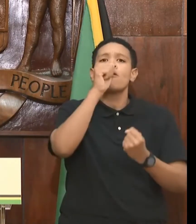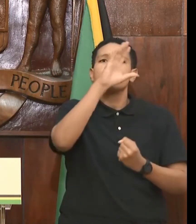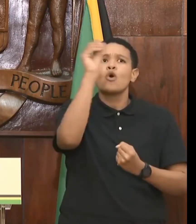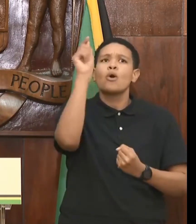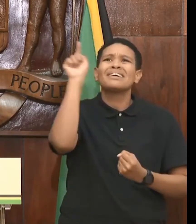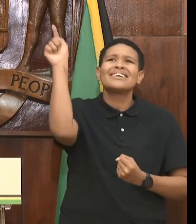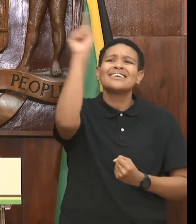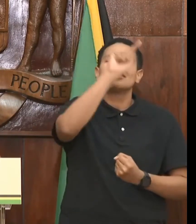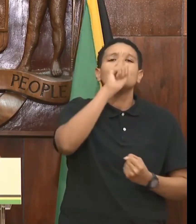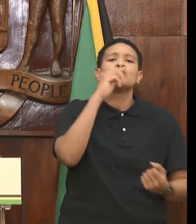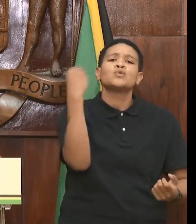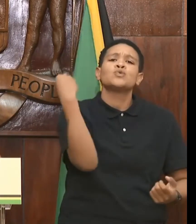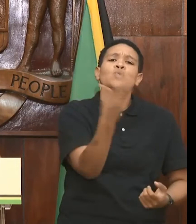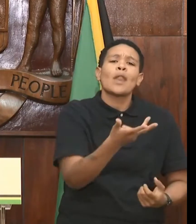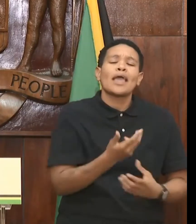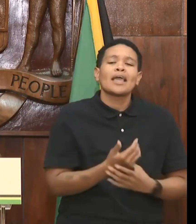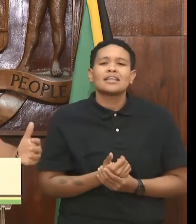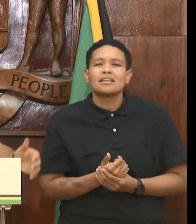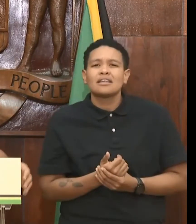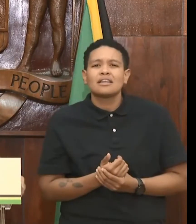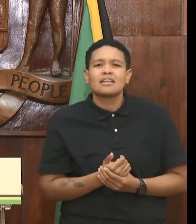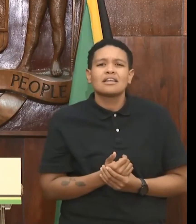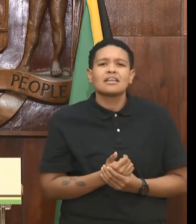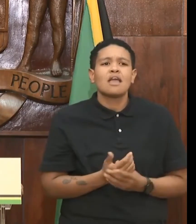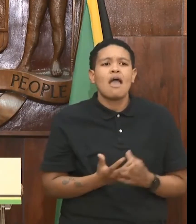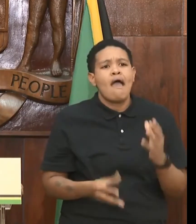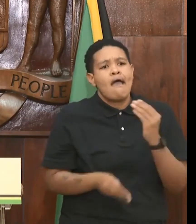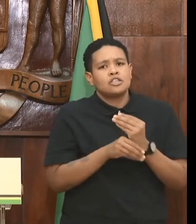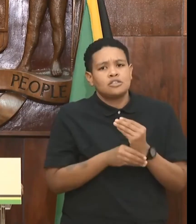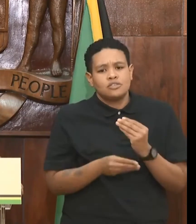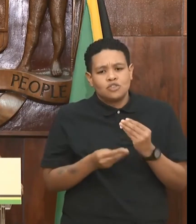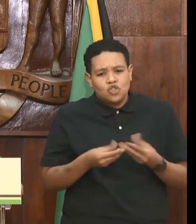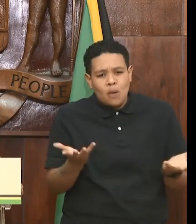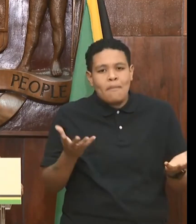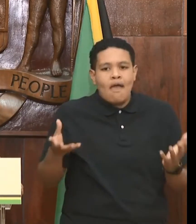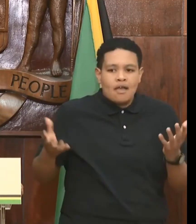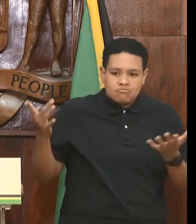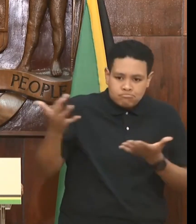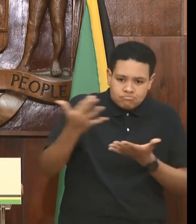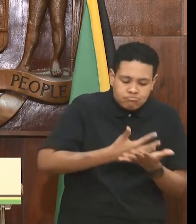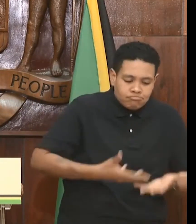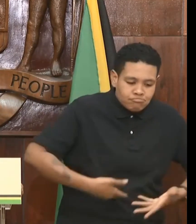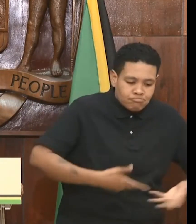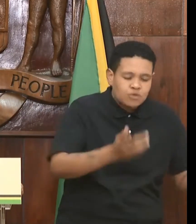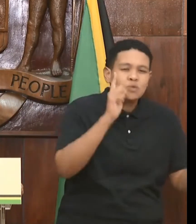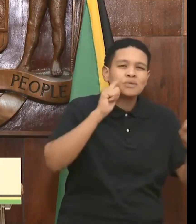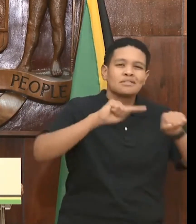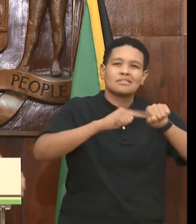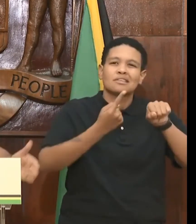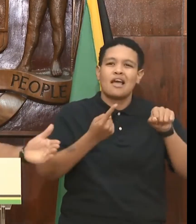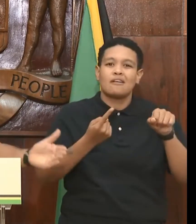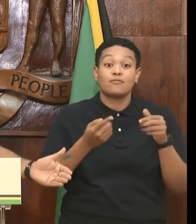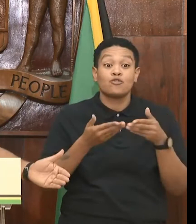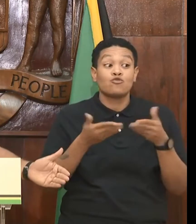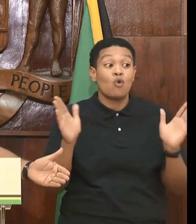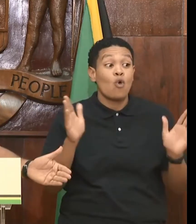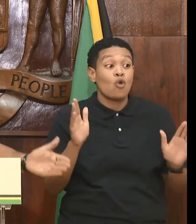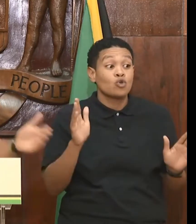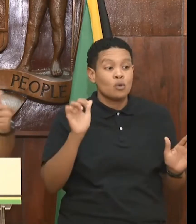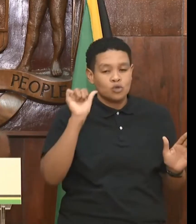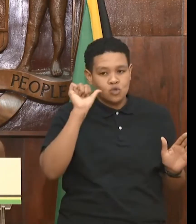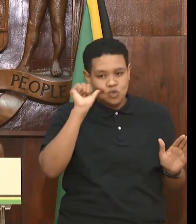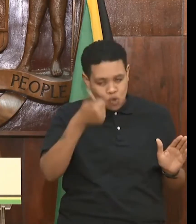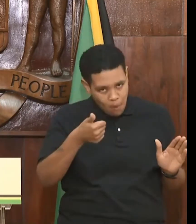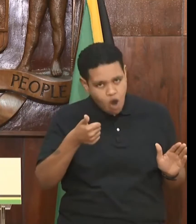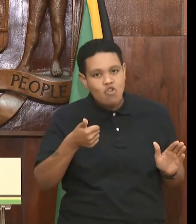the private sector to donate a fair bit of additional supplies, which will start rolling out, if